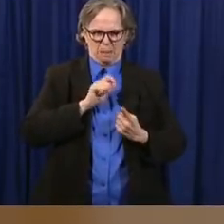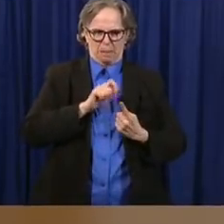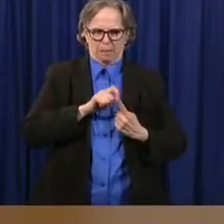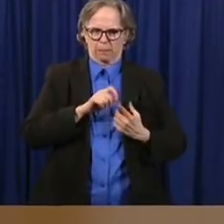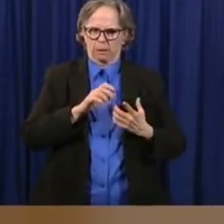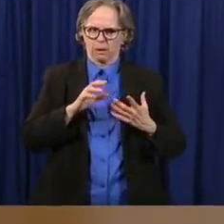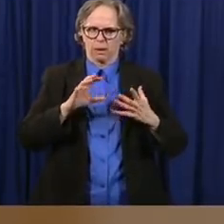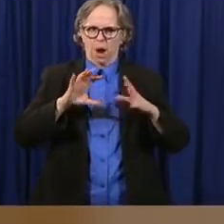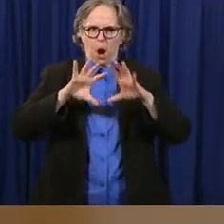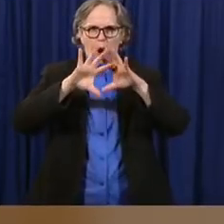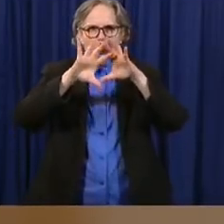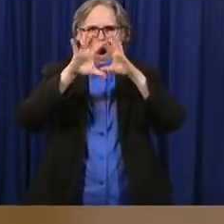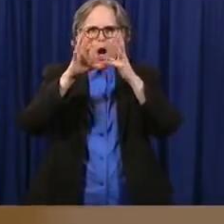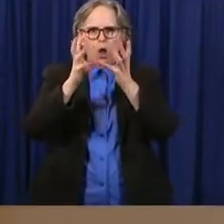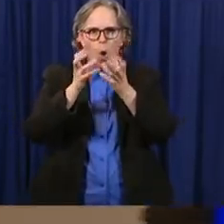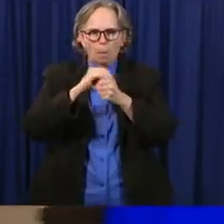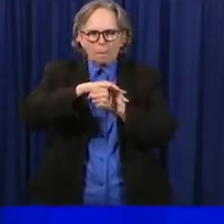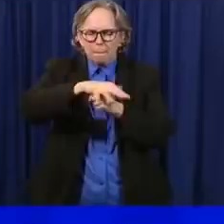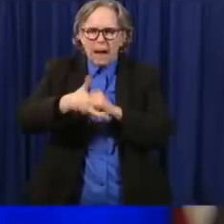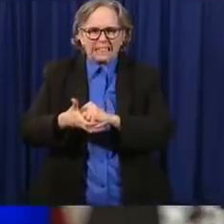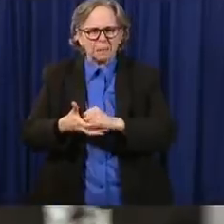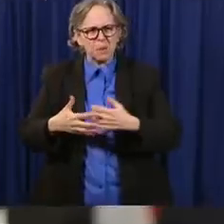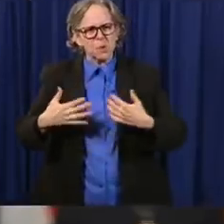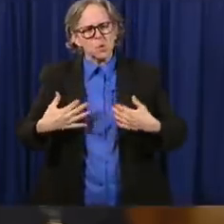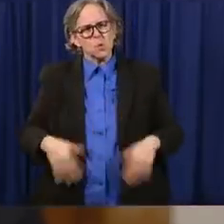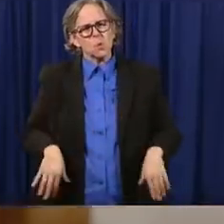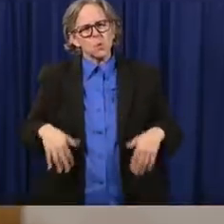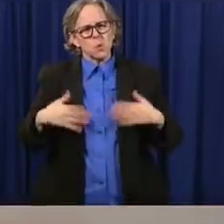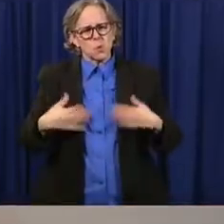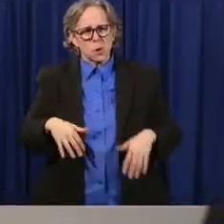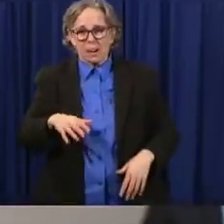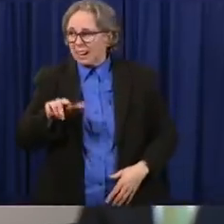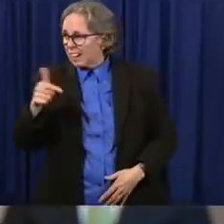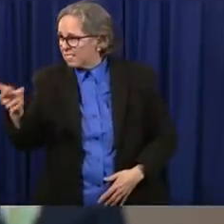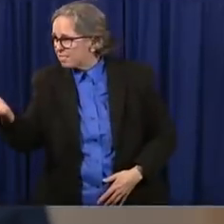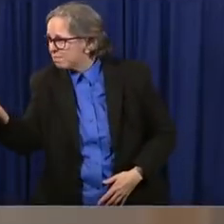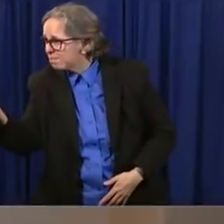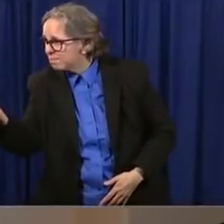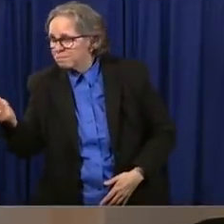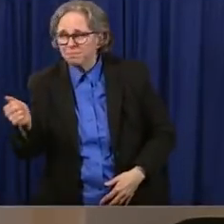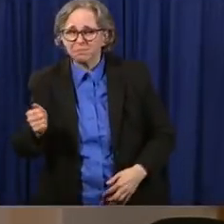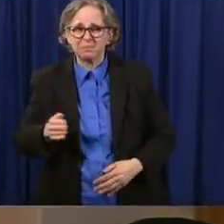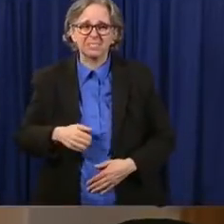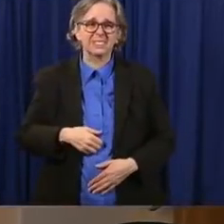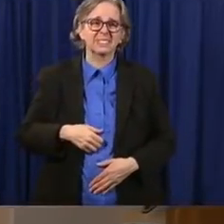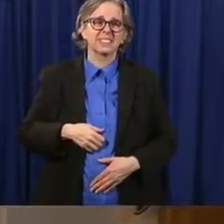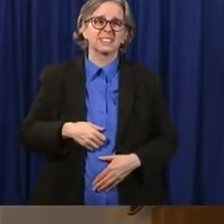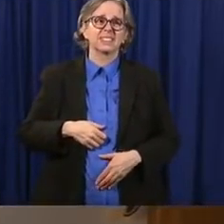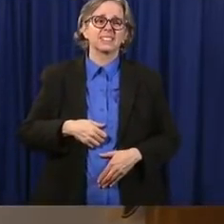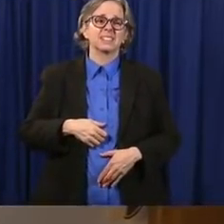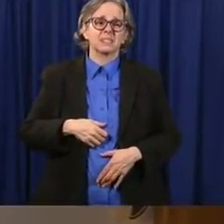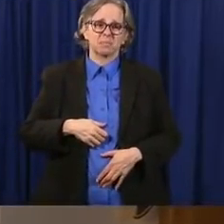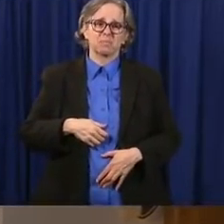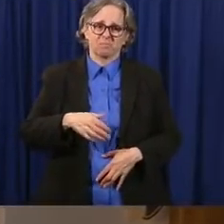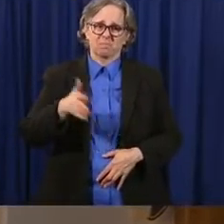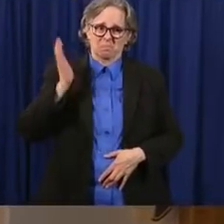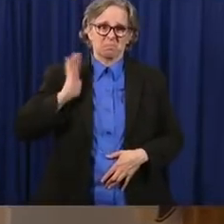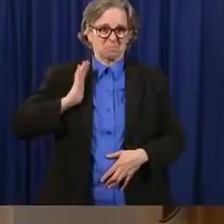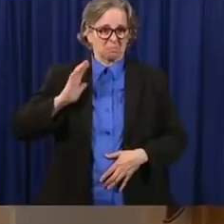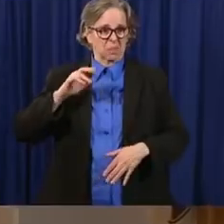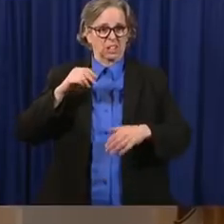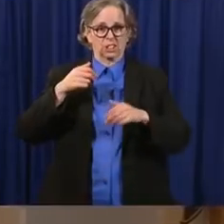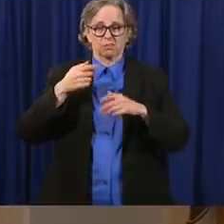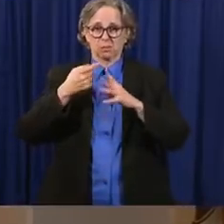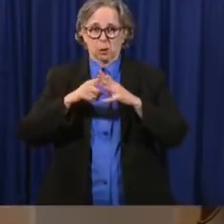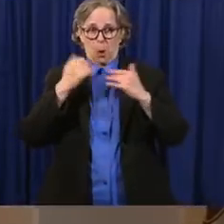pandemic. Lieutenant Governor? Yeah. Well, when I started making calls to these companies earlier in the week,